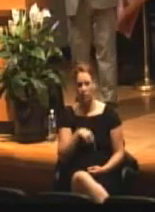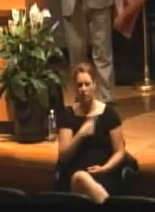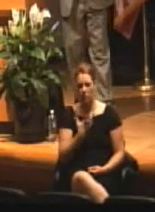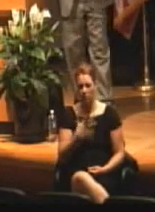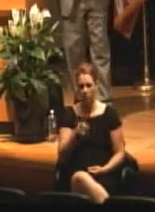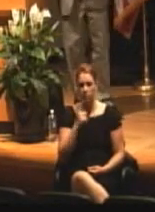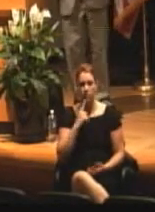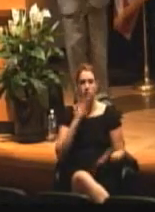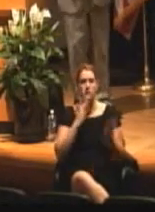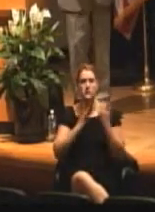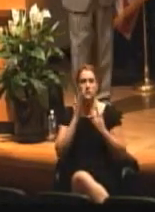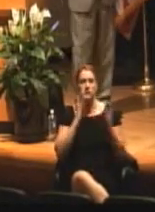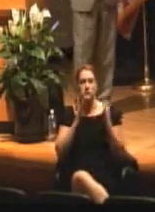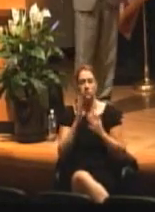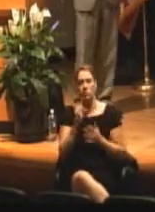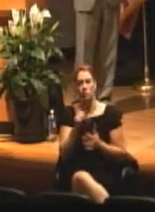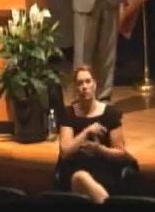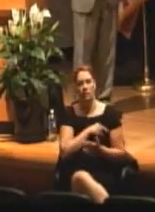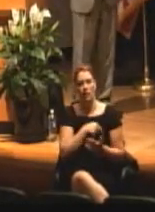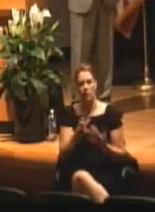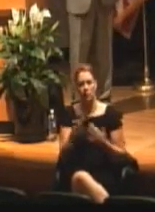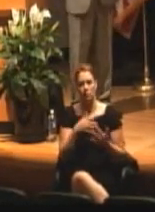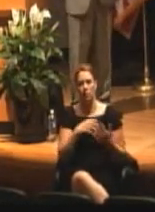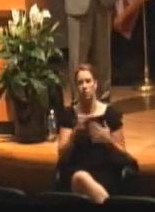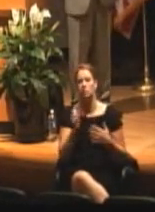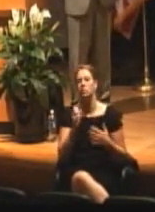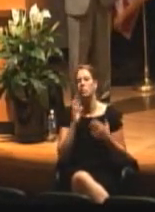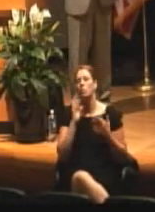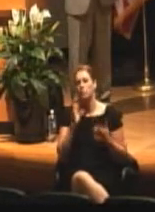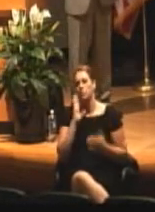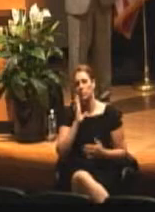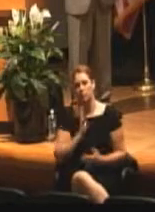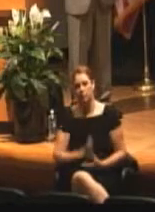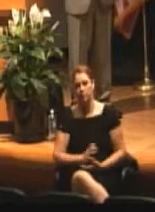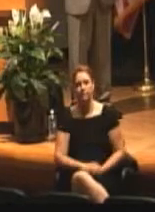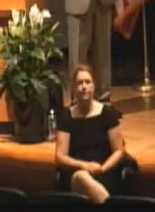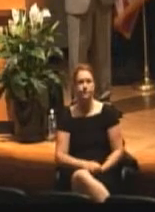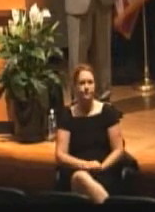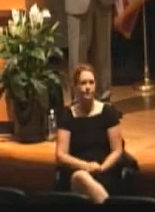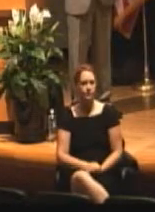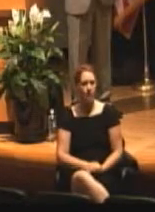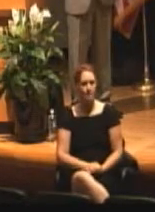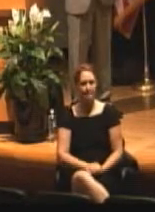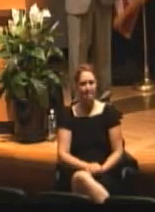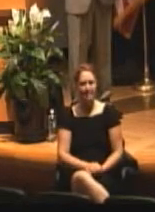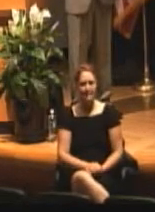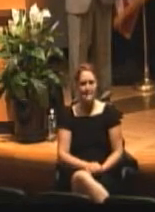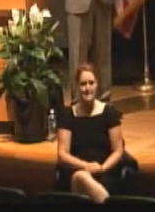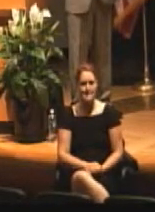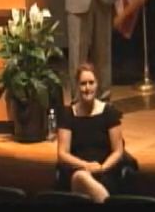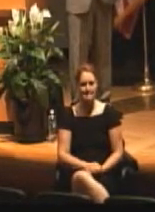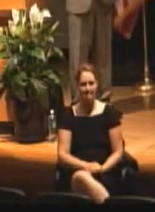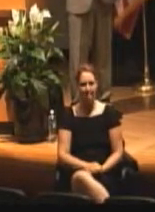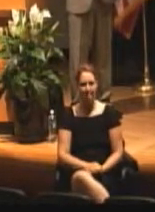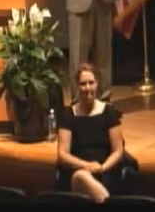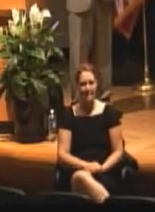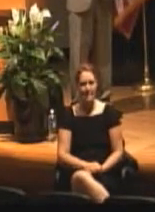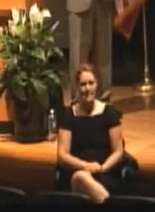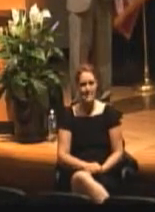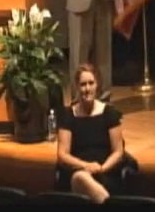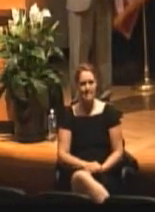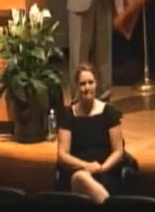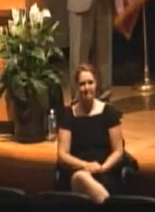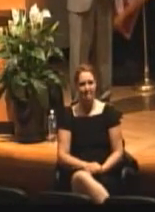getting you qualified anyway. So hopefully we would, you'd be okay with that. Okay? I think some, a couple